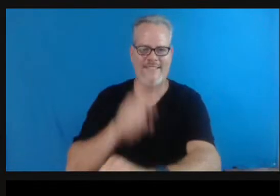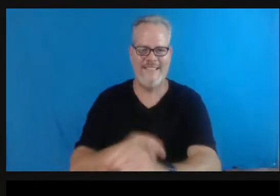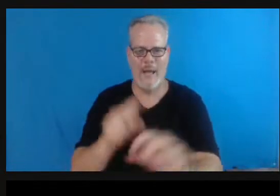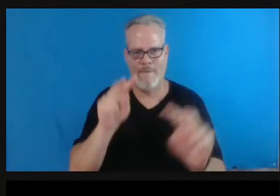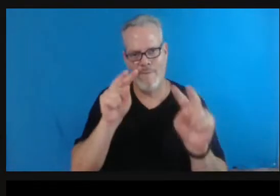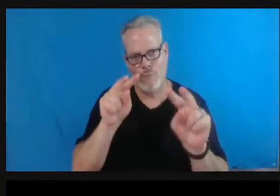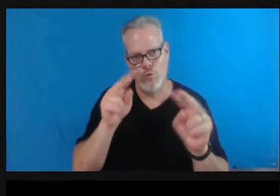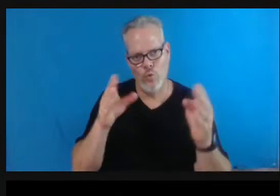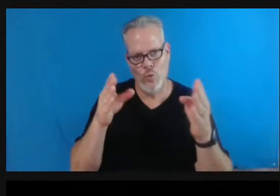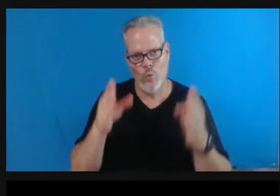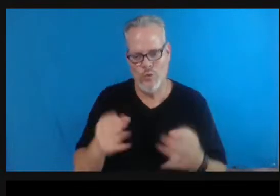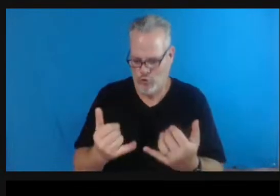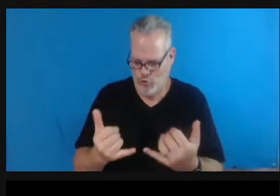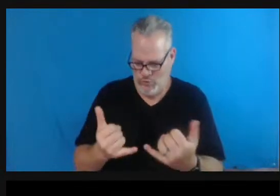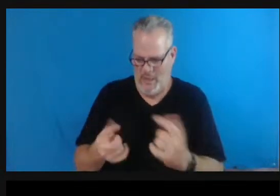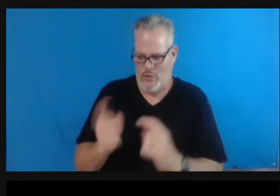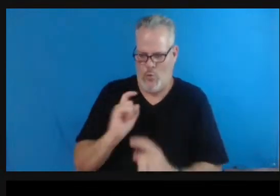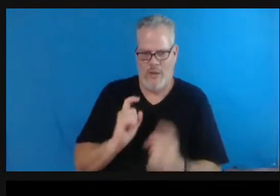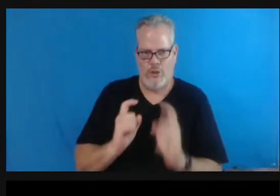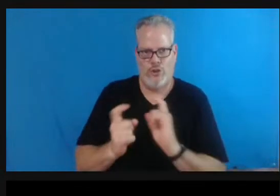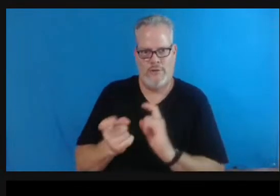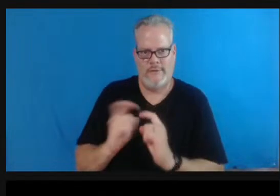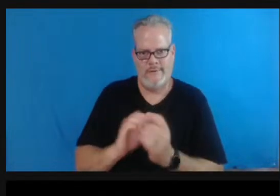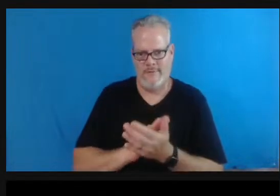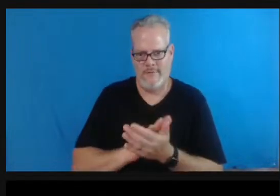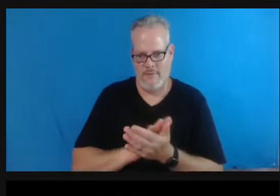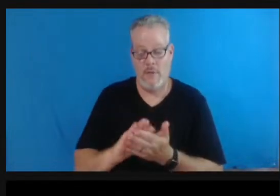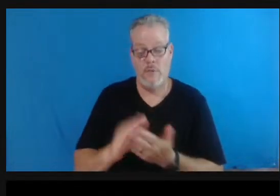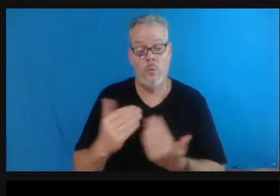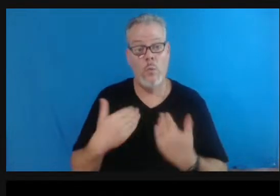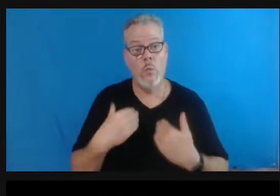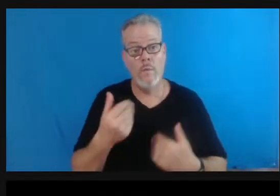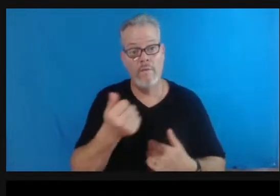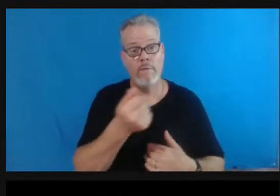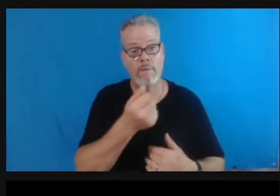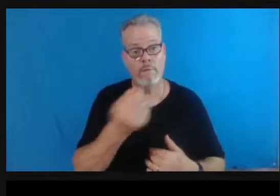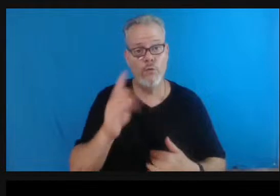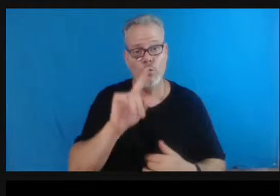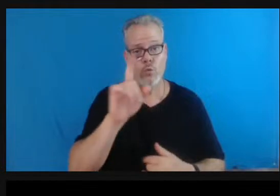today. So we did have a couple questions here for you.